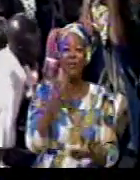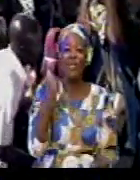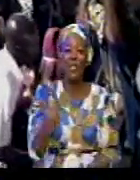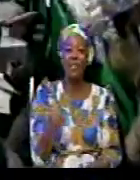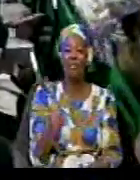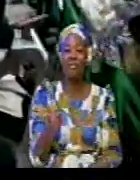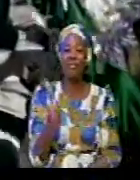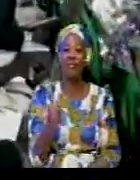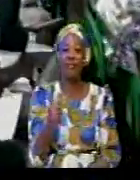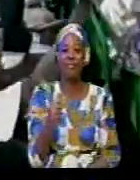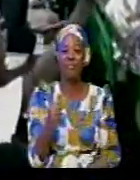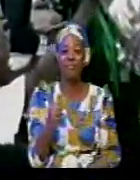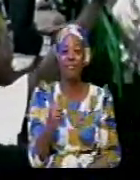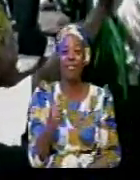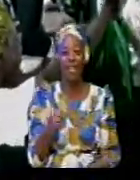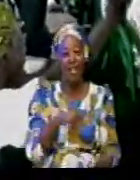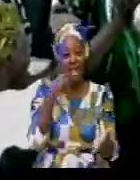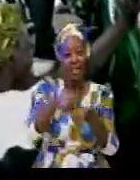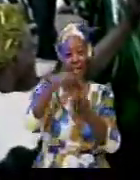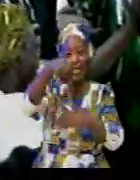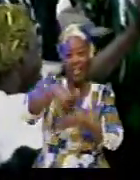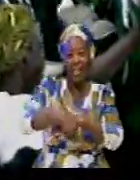ever.